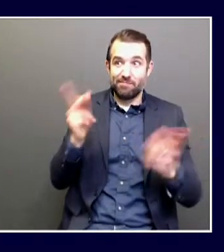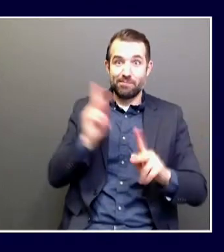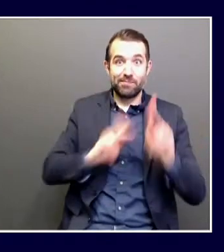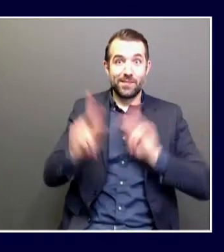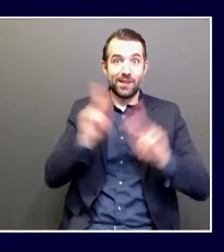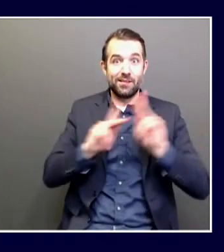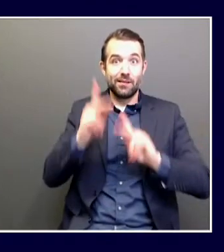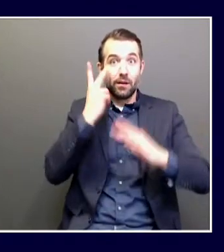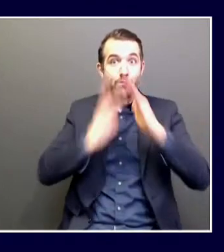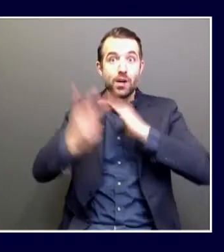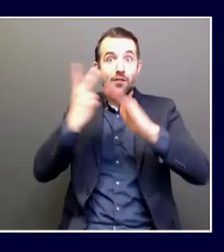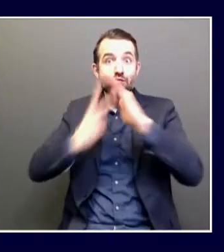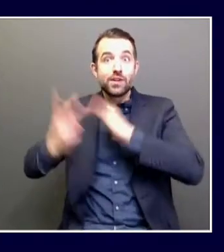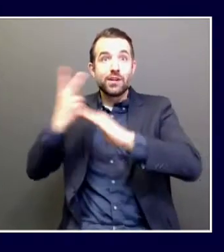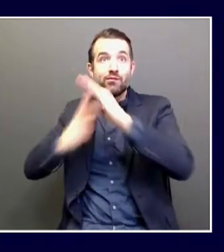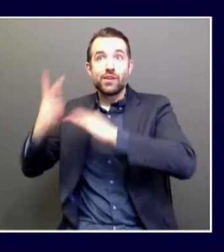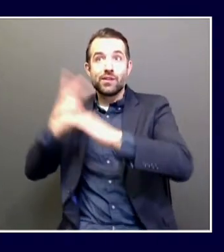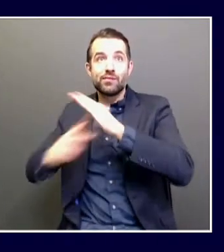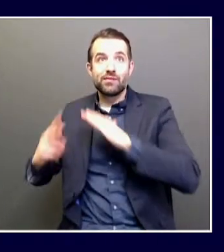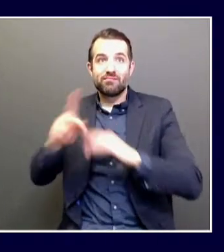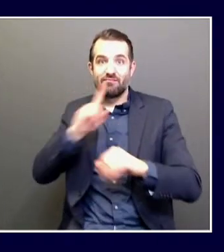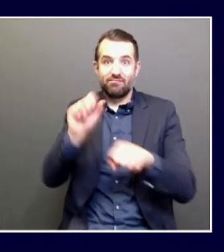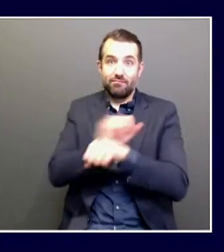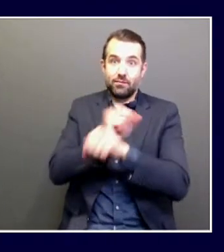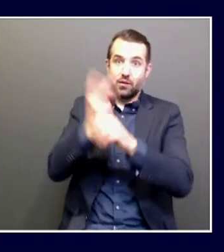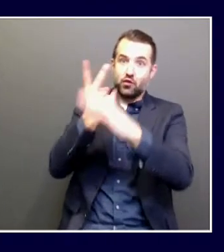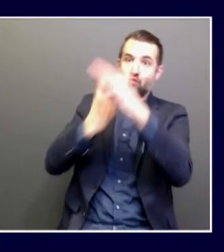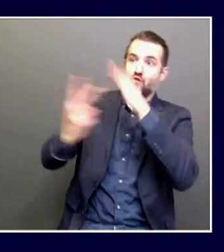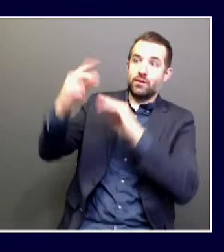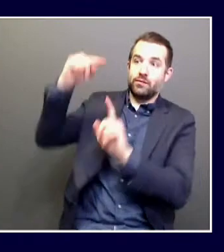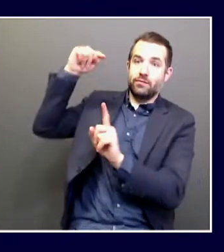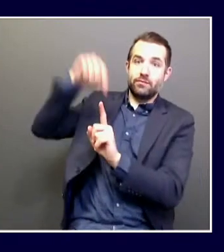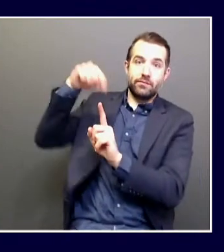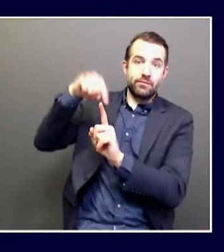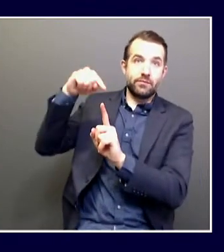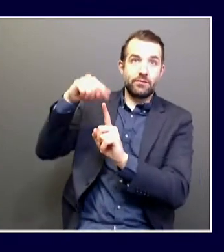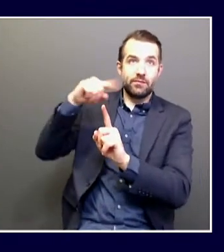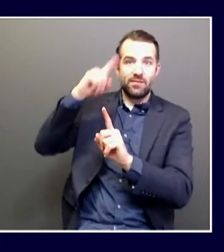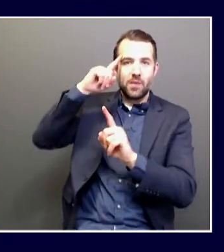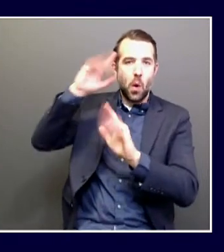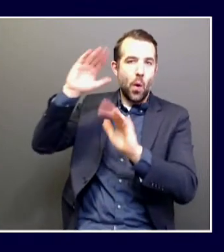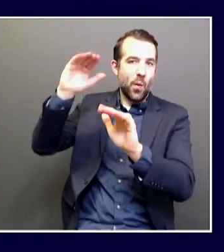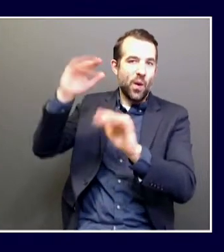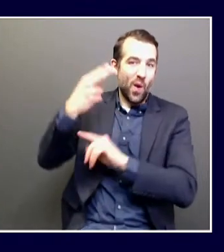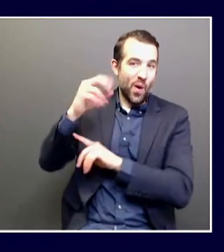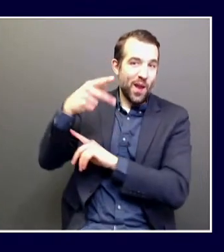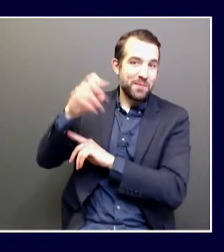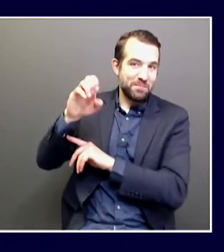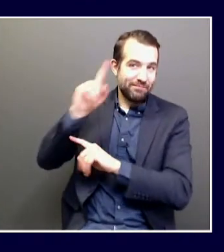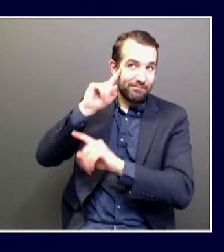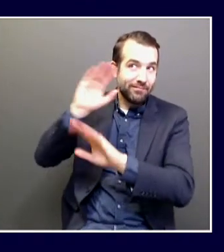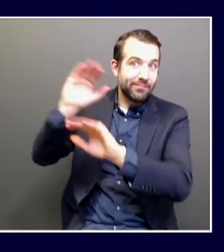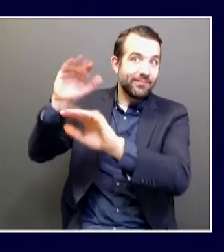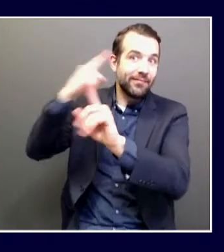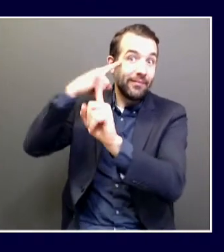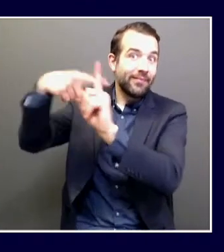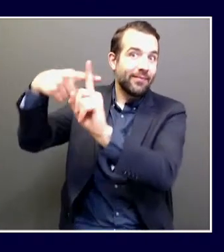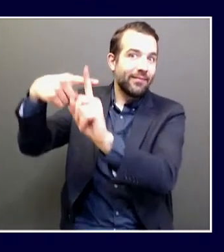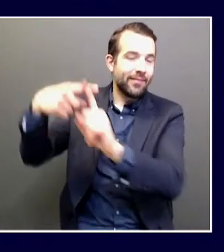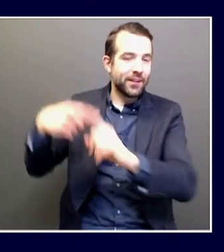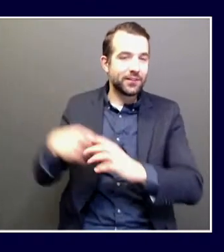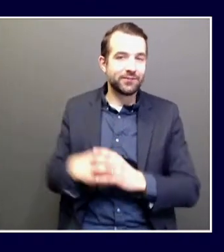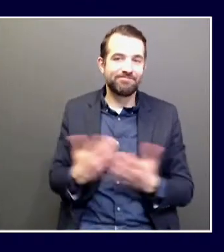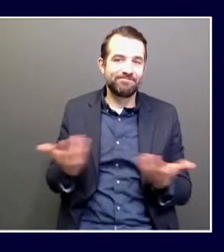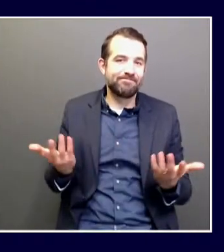on hope and have turned out to be wrong, unfortunately. But that prediction is not without some basis in the